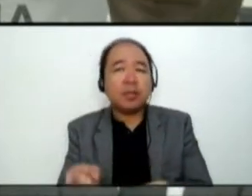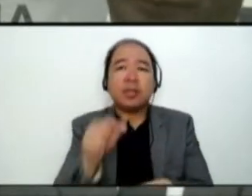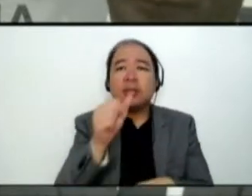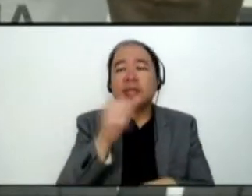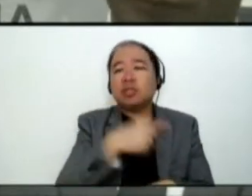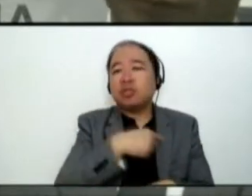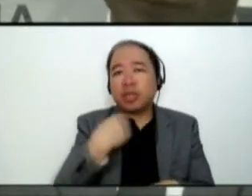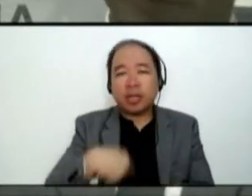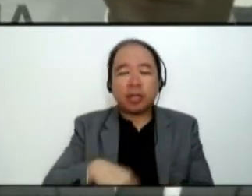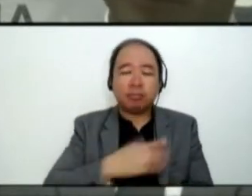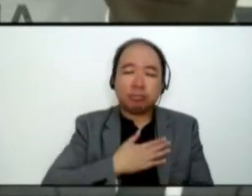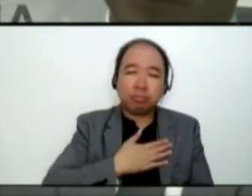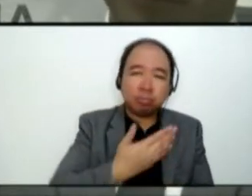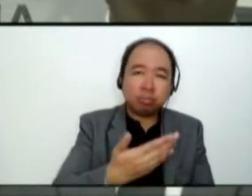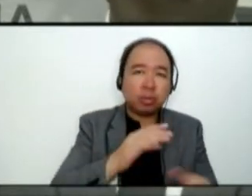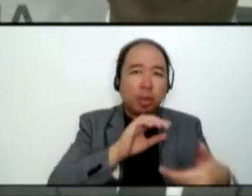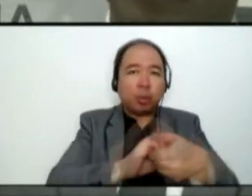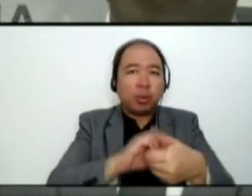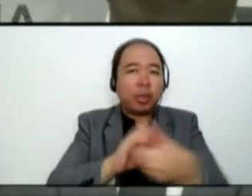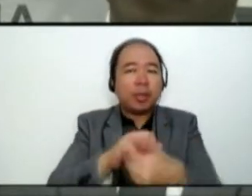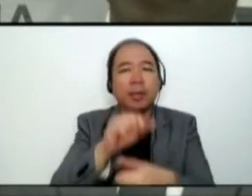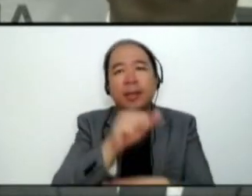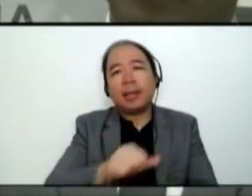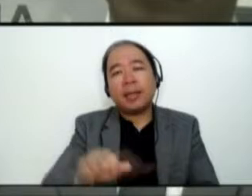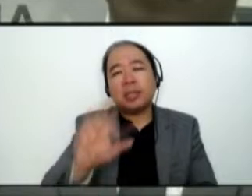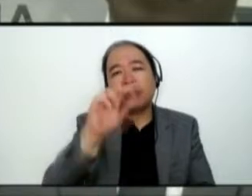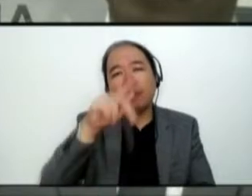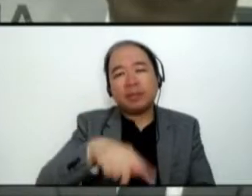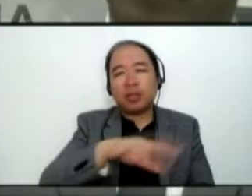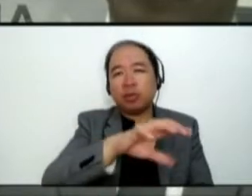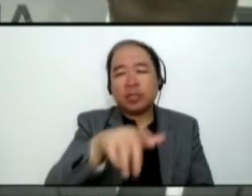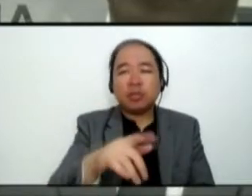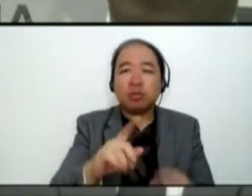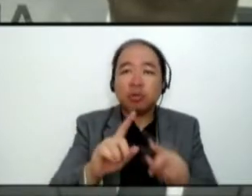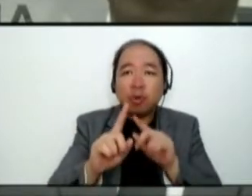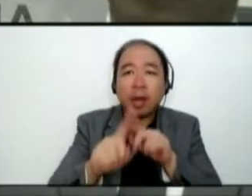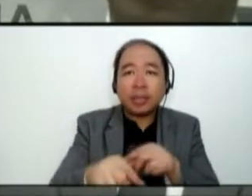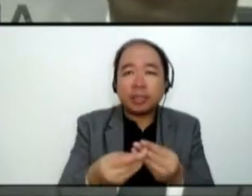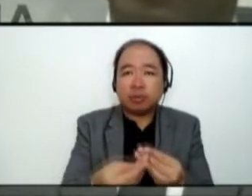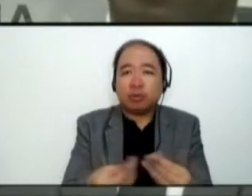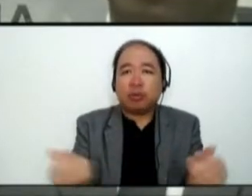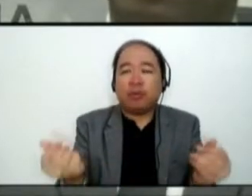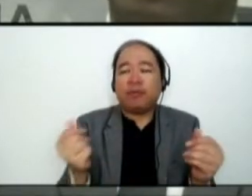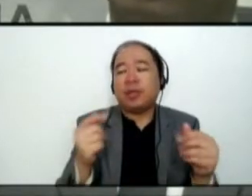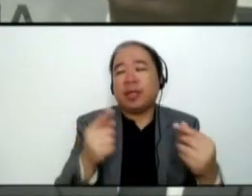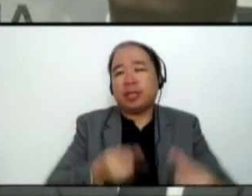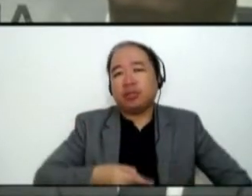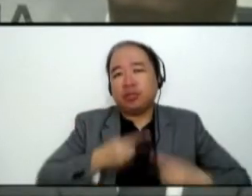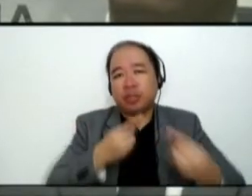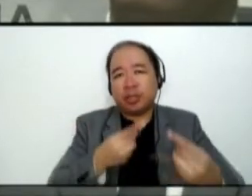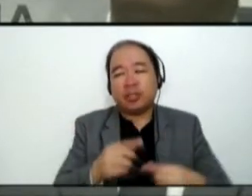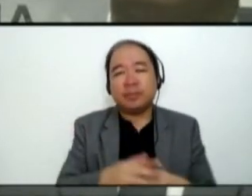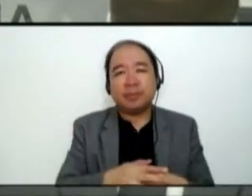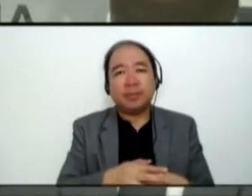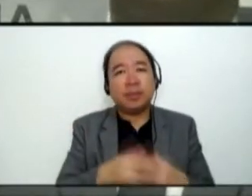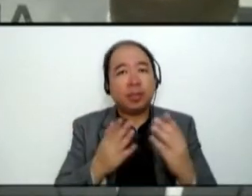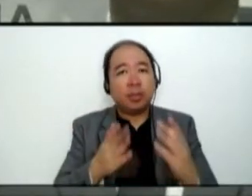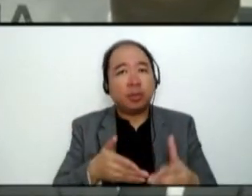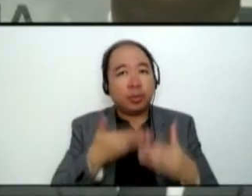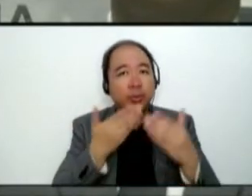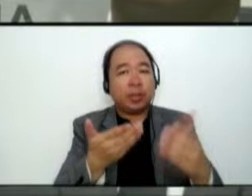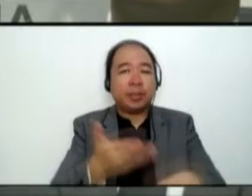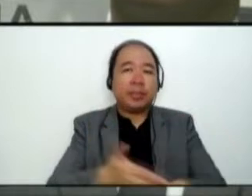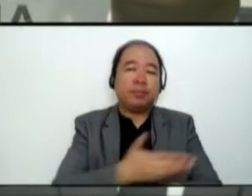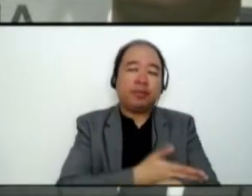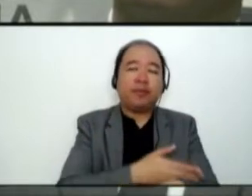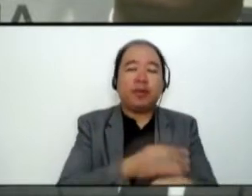Asia-Pacific countries to jointly address risks and challenges. We recommend strengthening cooperation